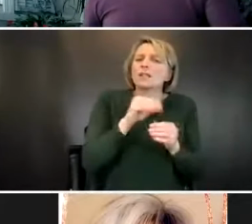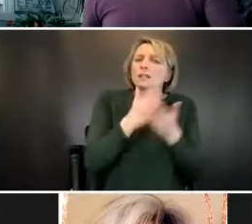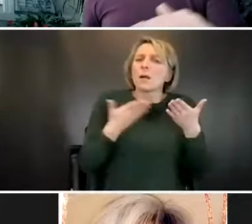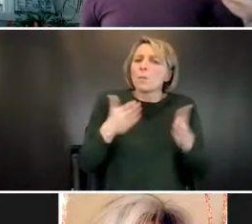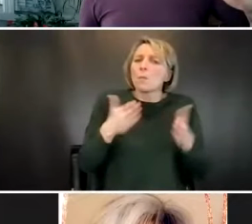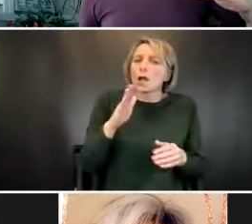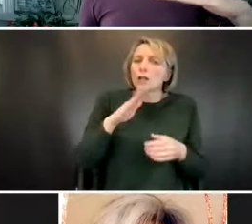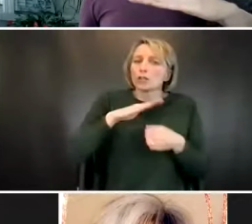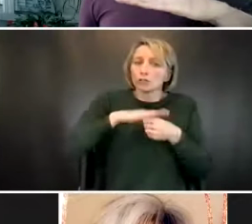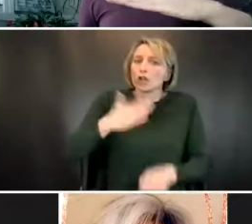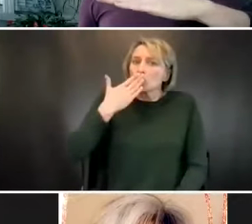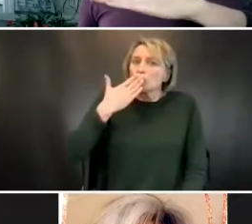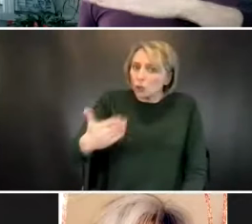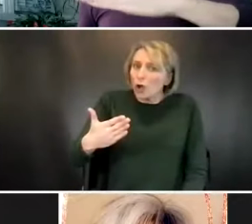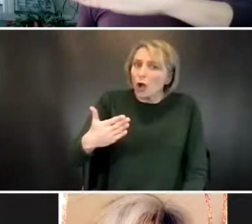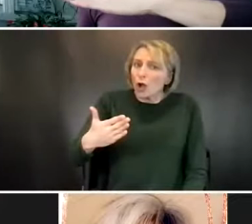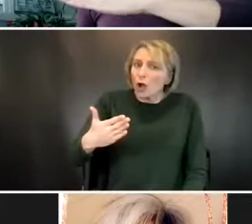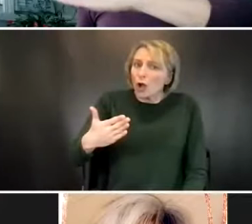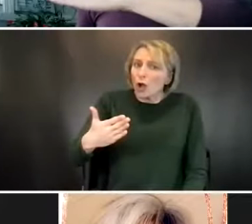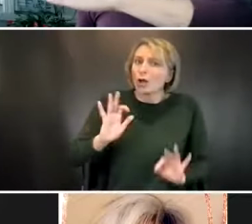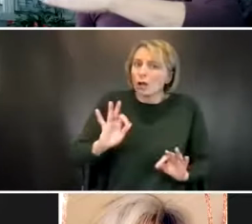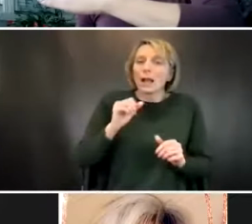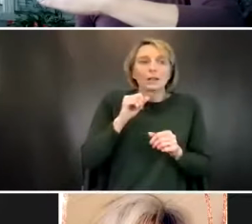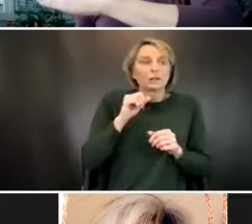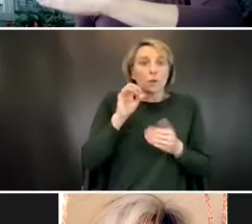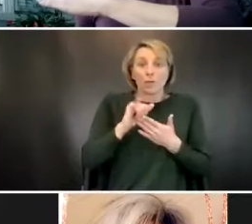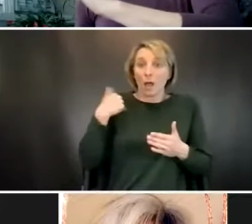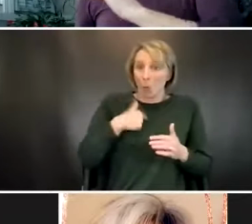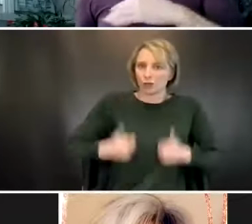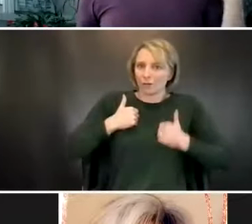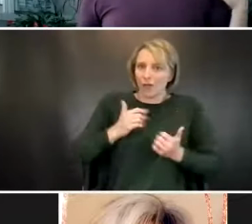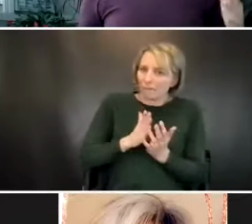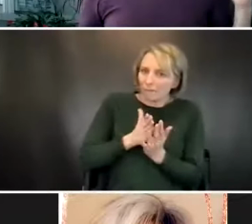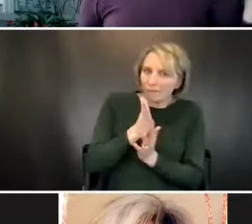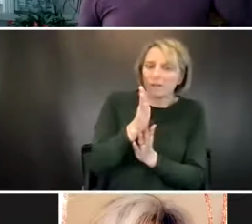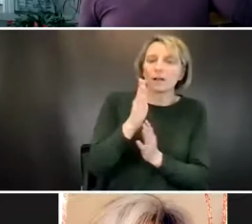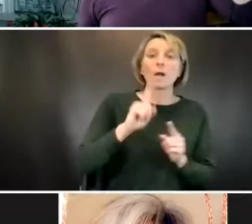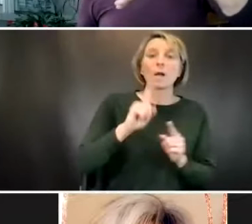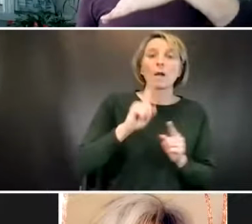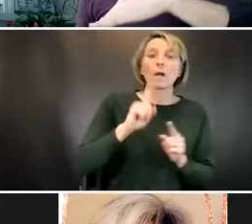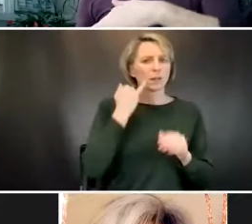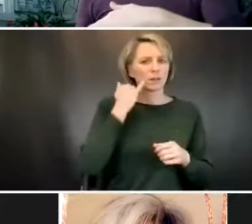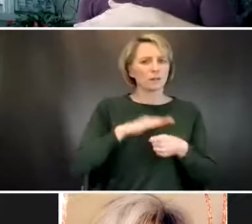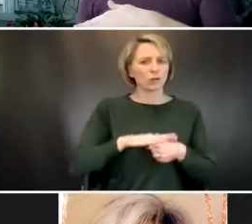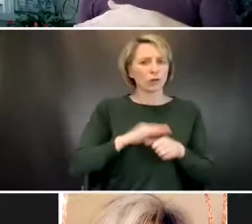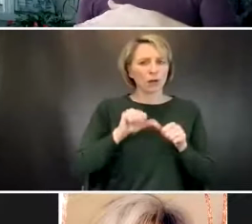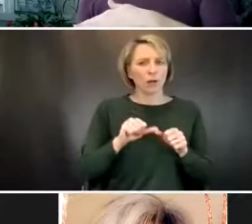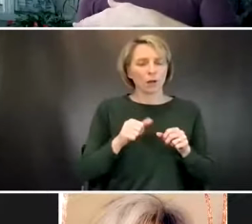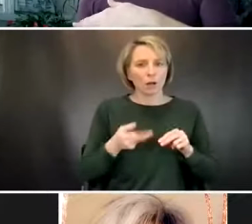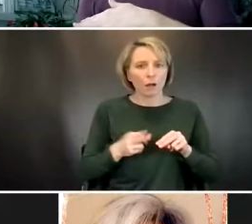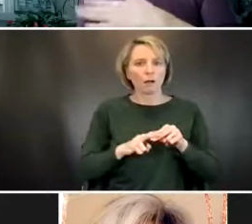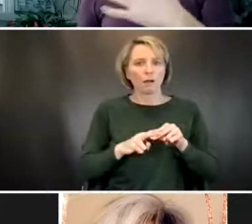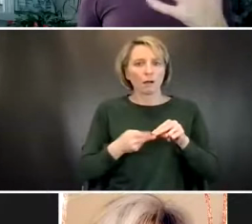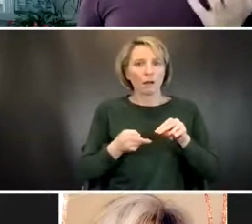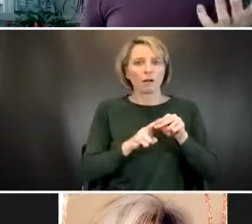arrow is showing us stress just increasing and increasing, then our performance level goes down,